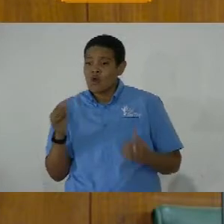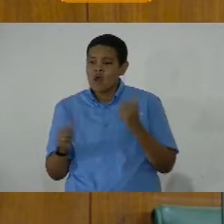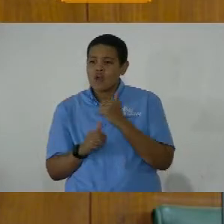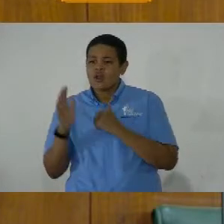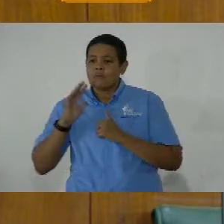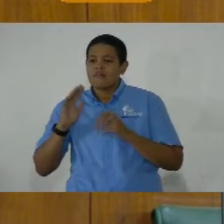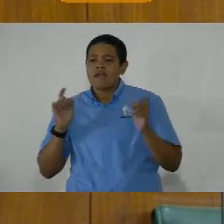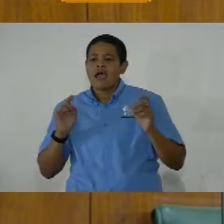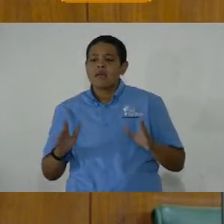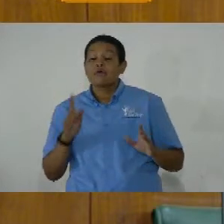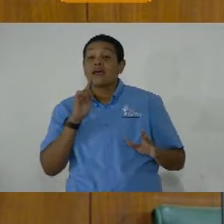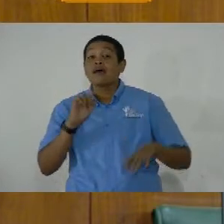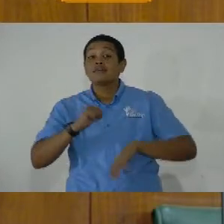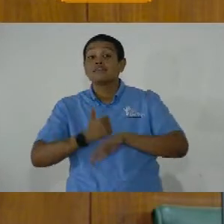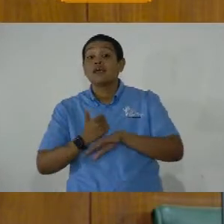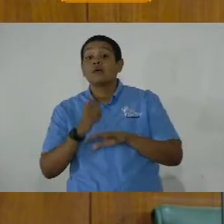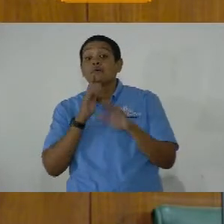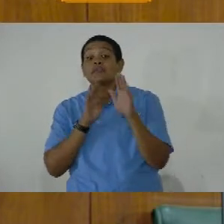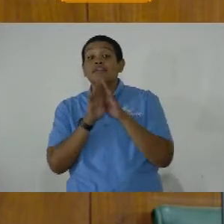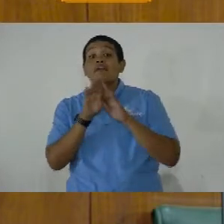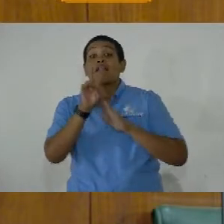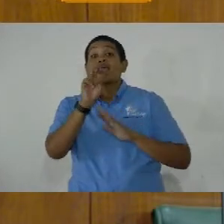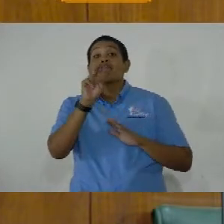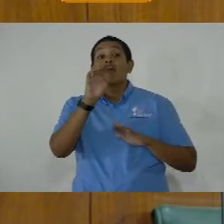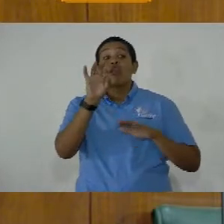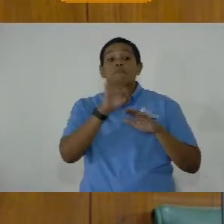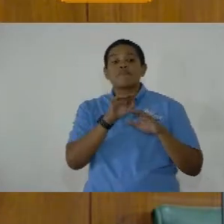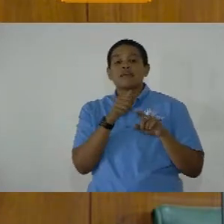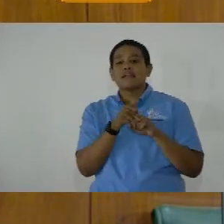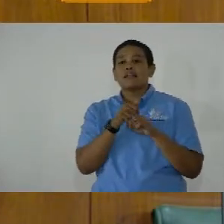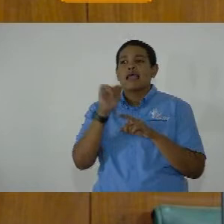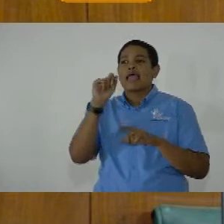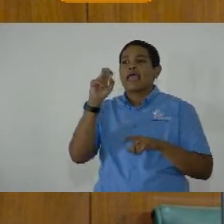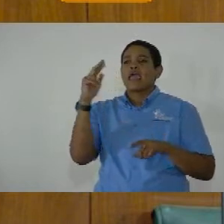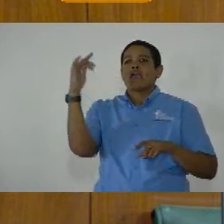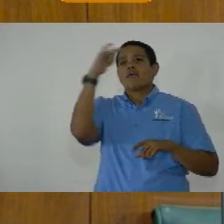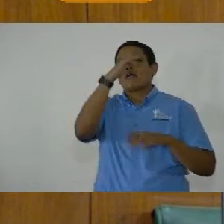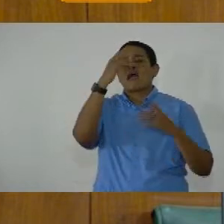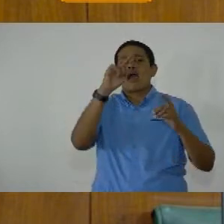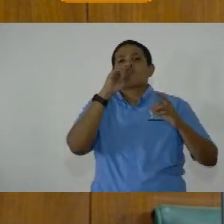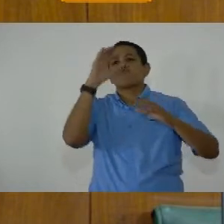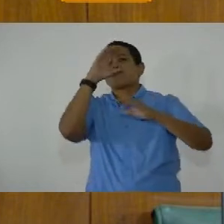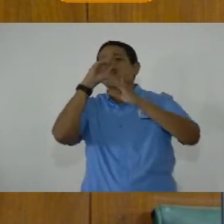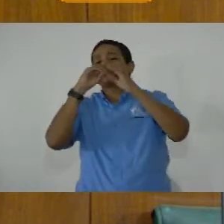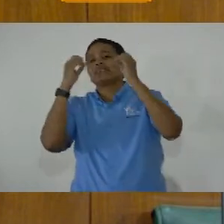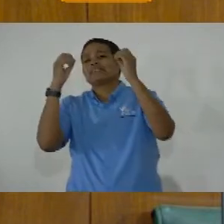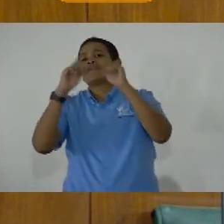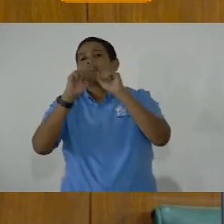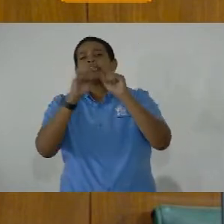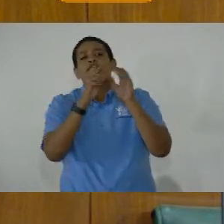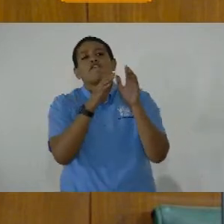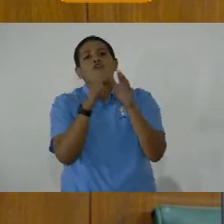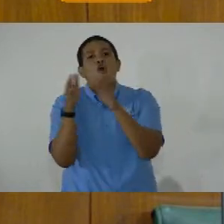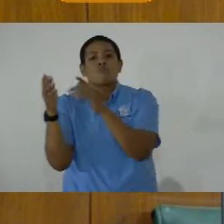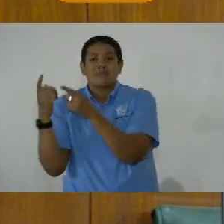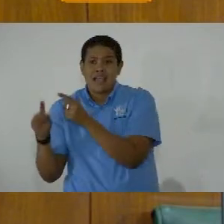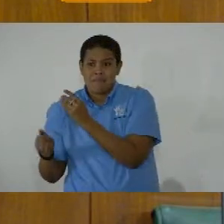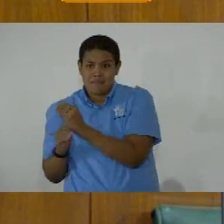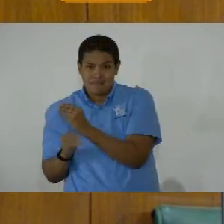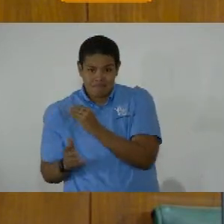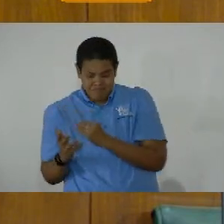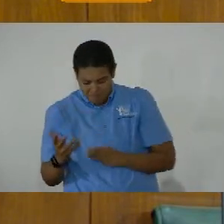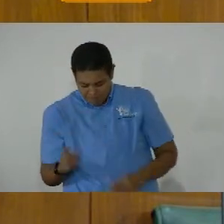surrounding the development of Vernon Field Aerotropolis, pursued in several different forms and